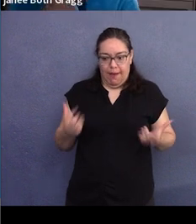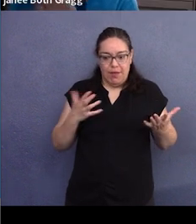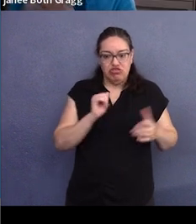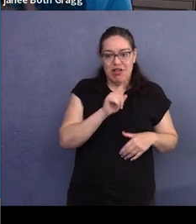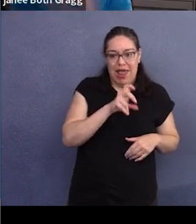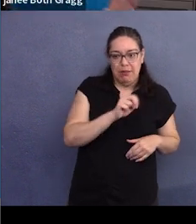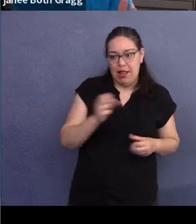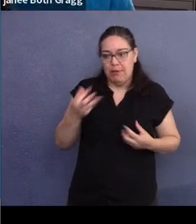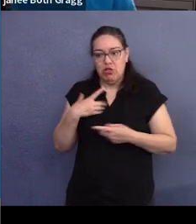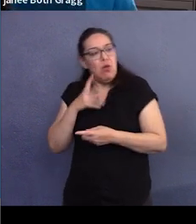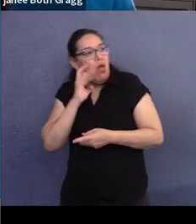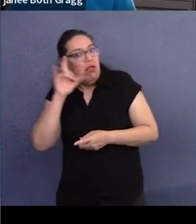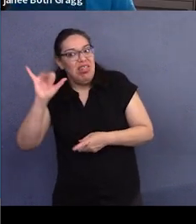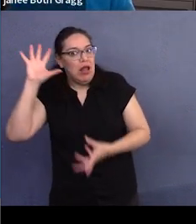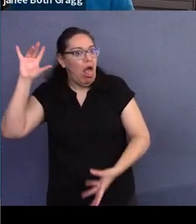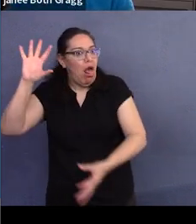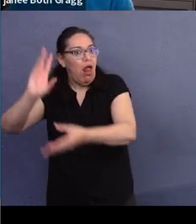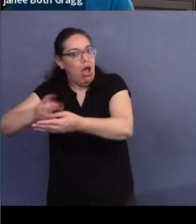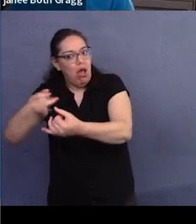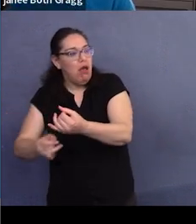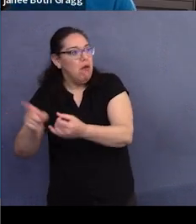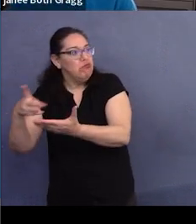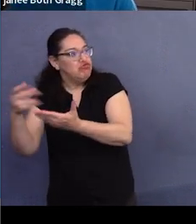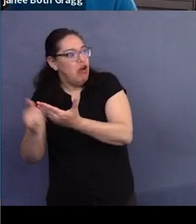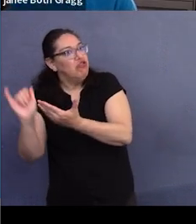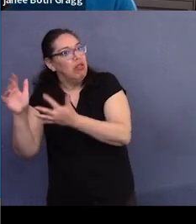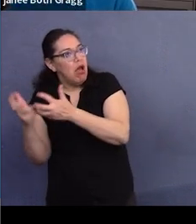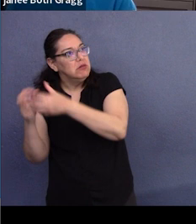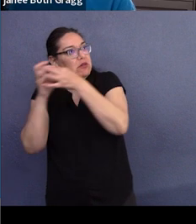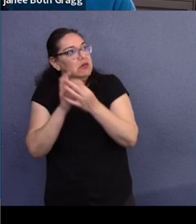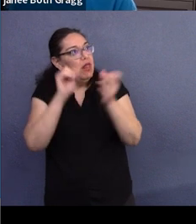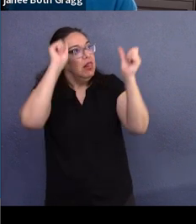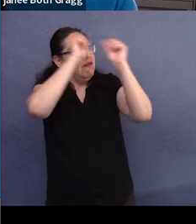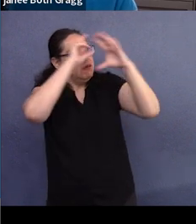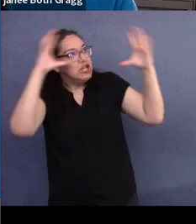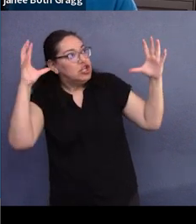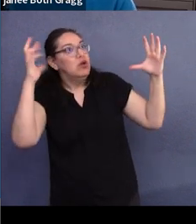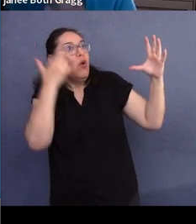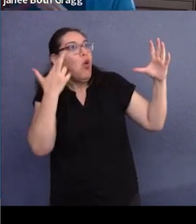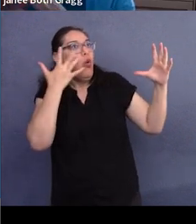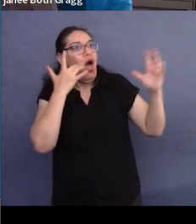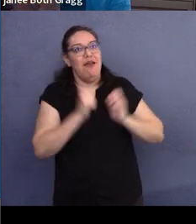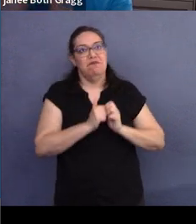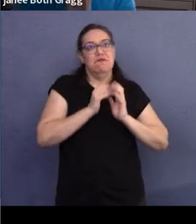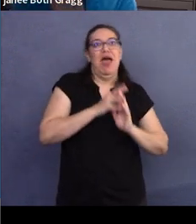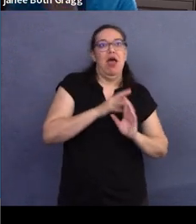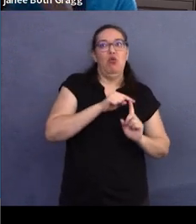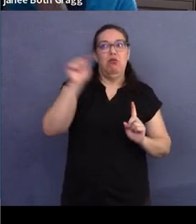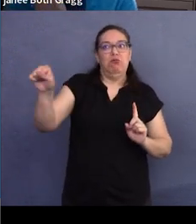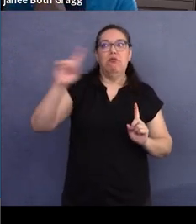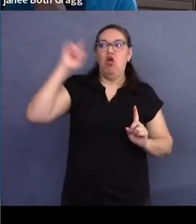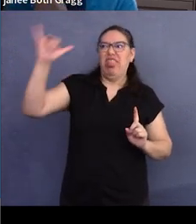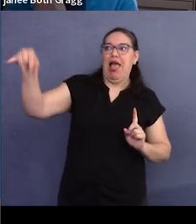Well, the culminating project, right, is part of the vision that was linked to the founding of, right? And so